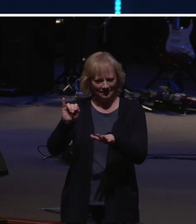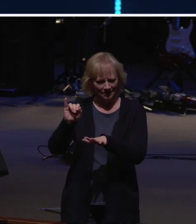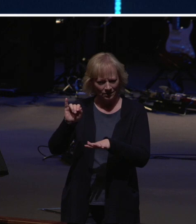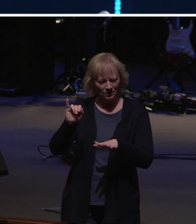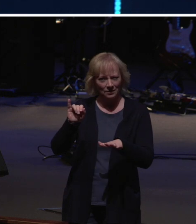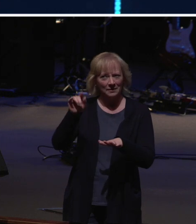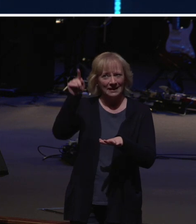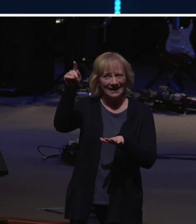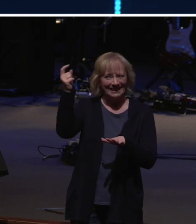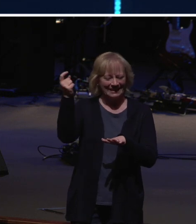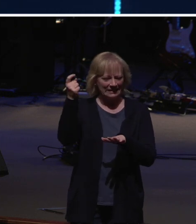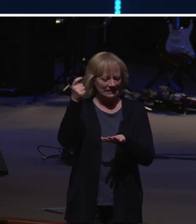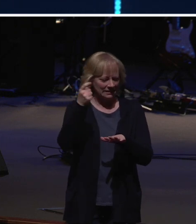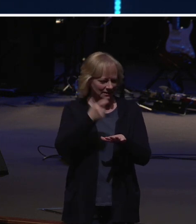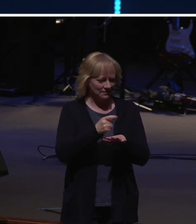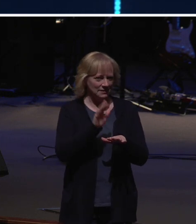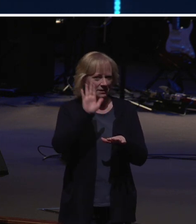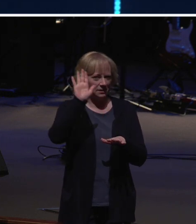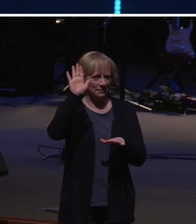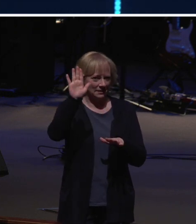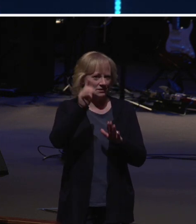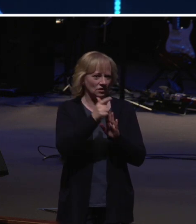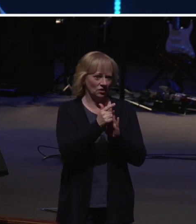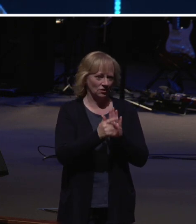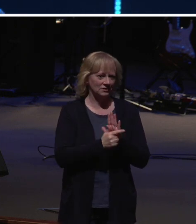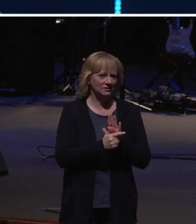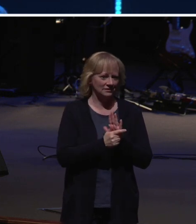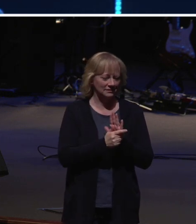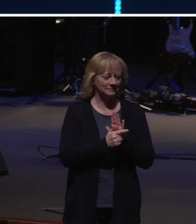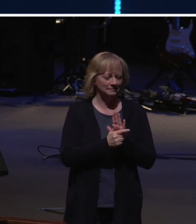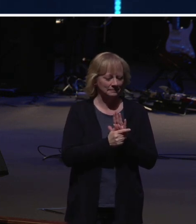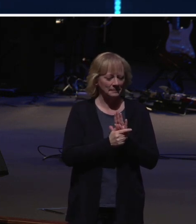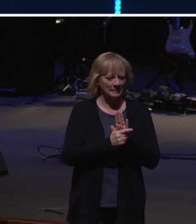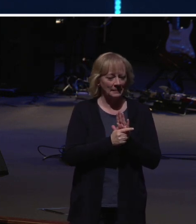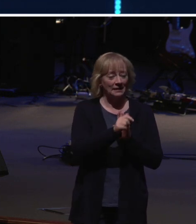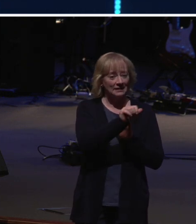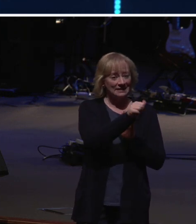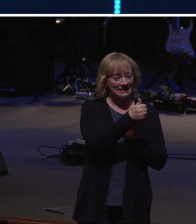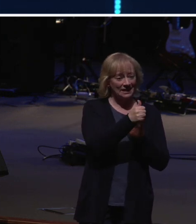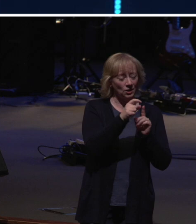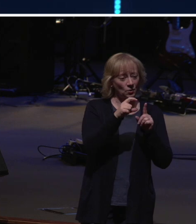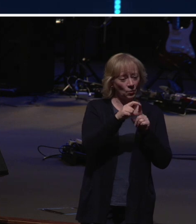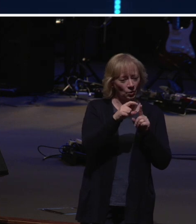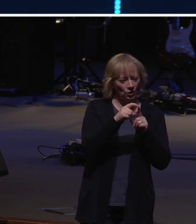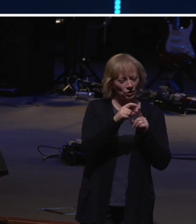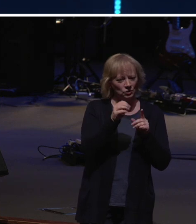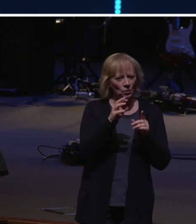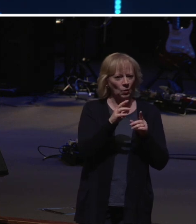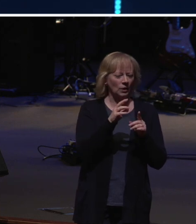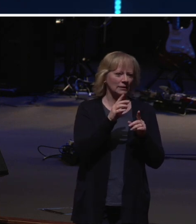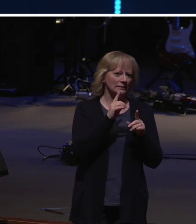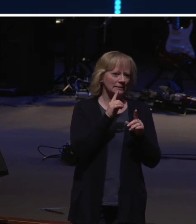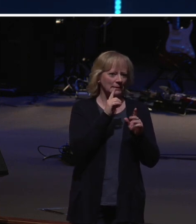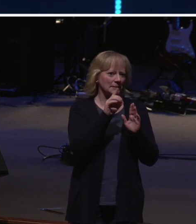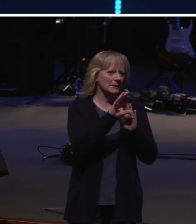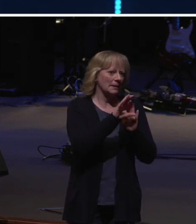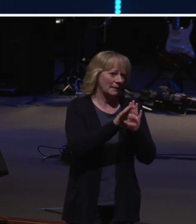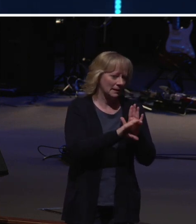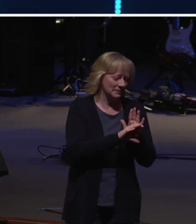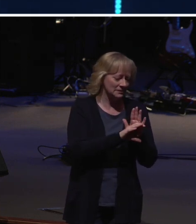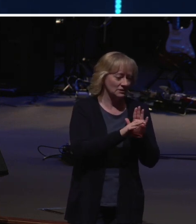gives them his law. Now, the 10 words or commandments become for